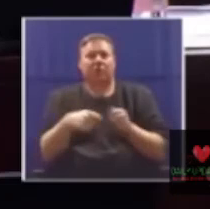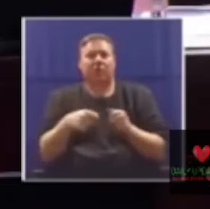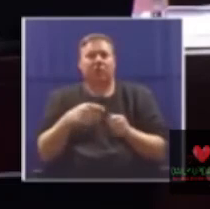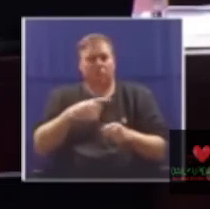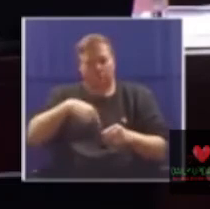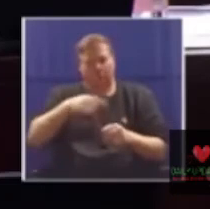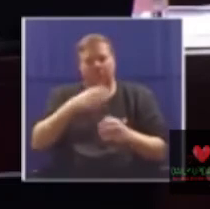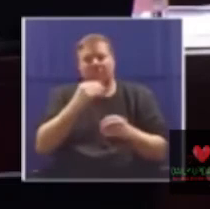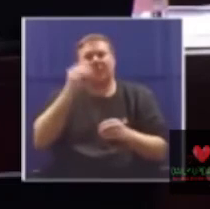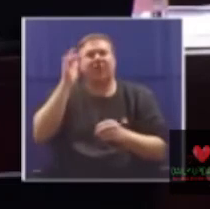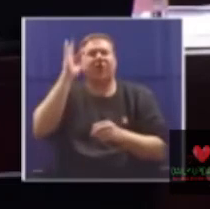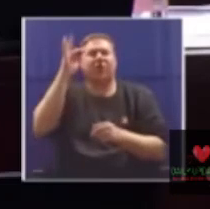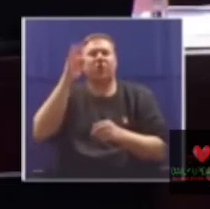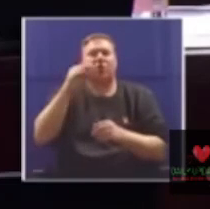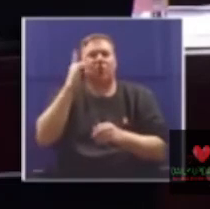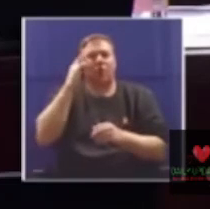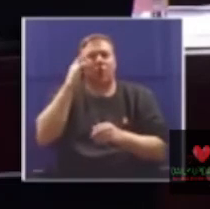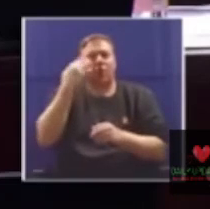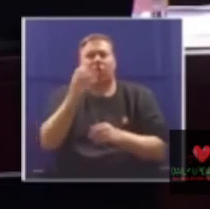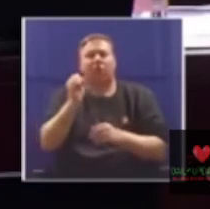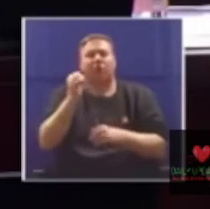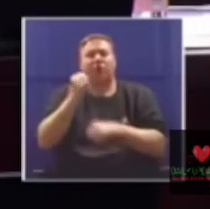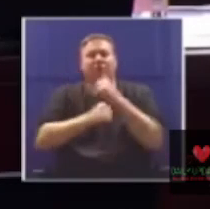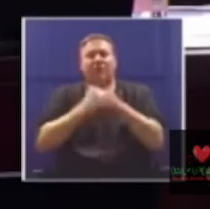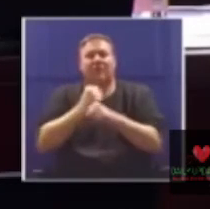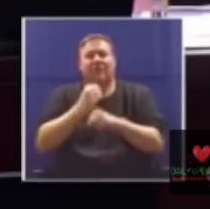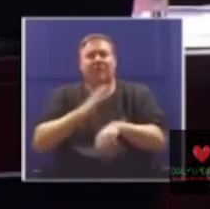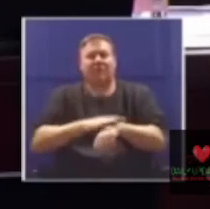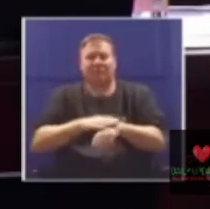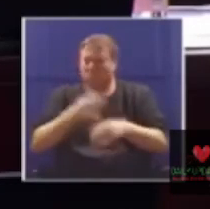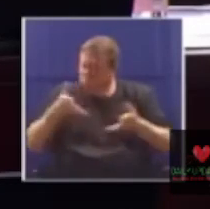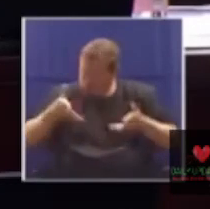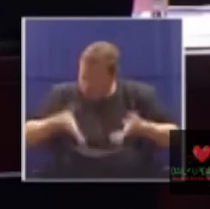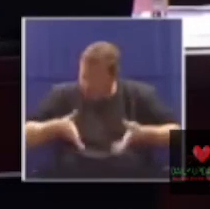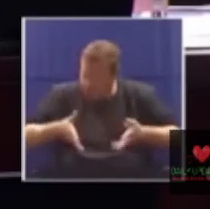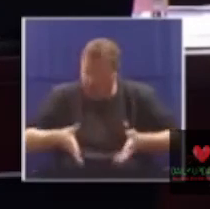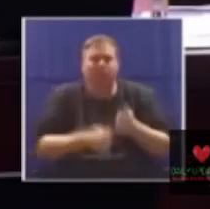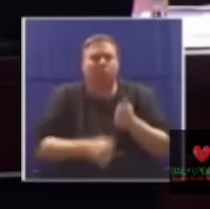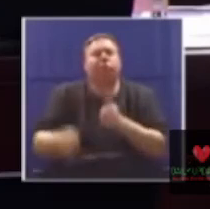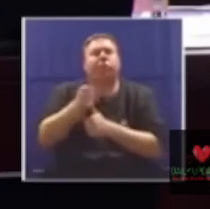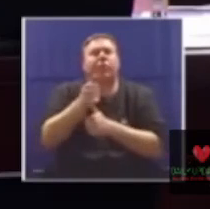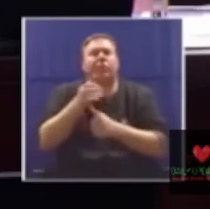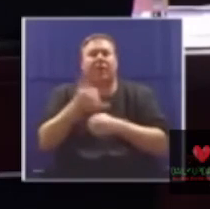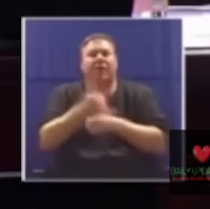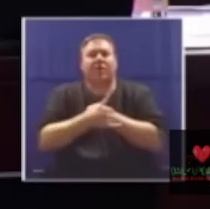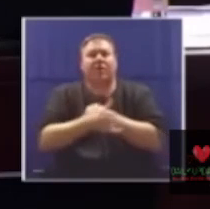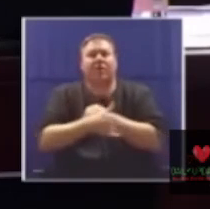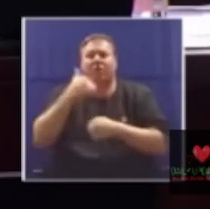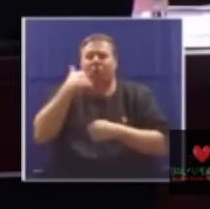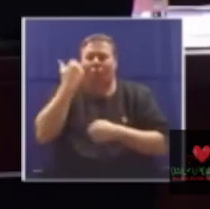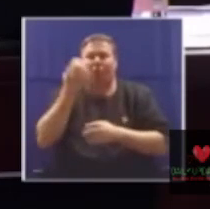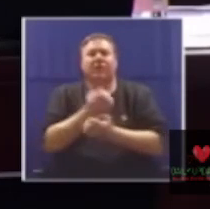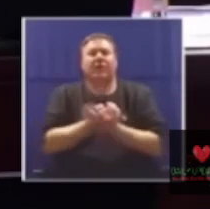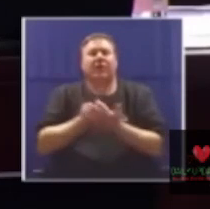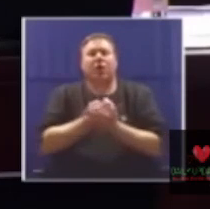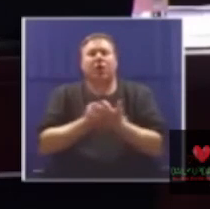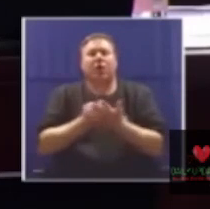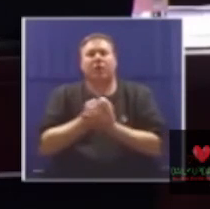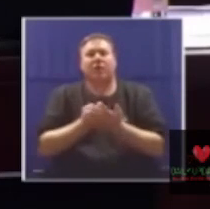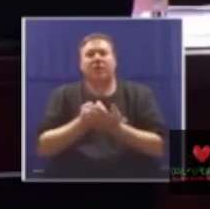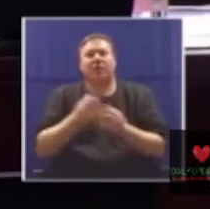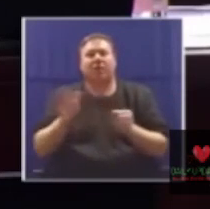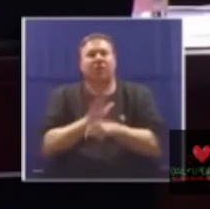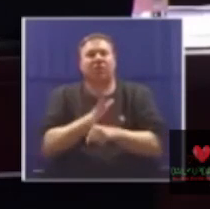that even in 30 years' time, we're going to be in charge of this country. And we want an industrialized economy that has got